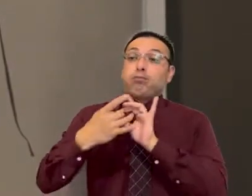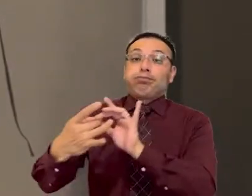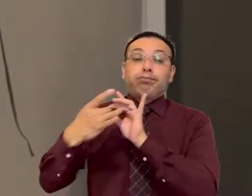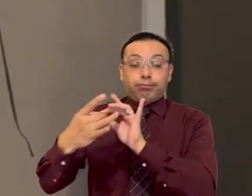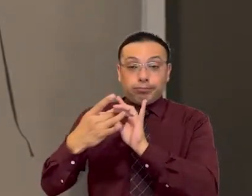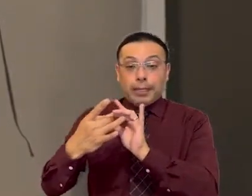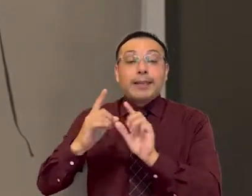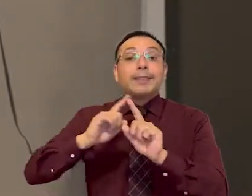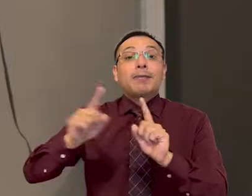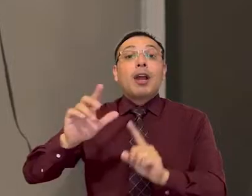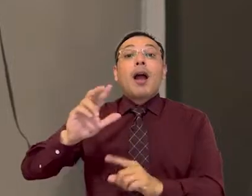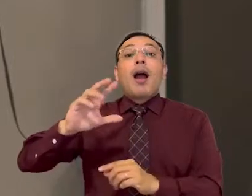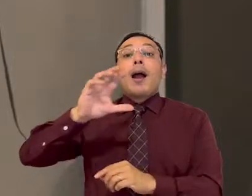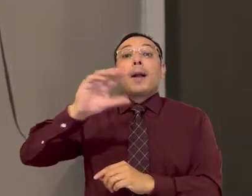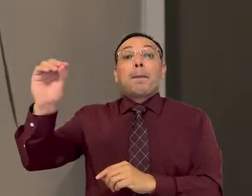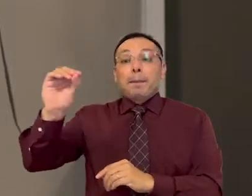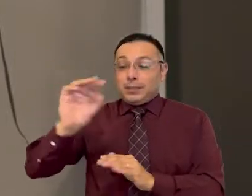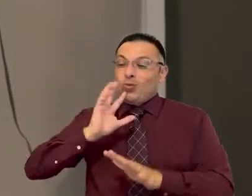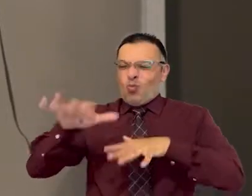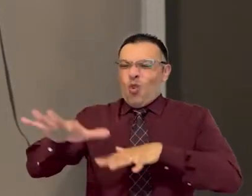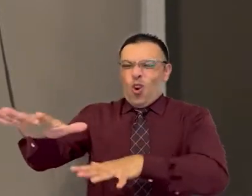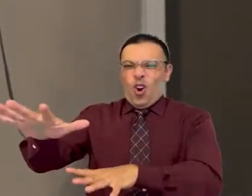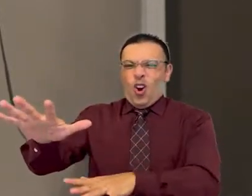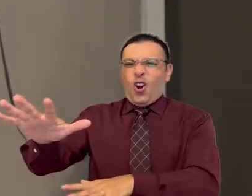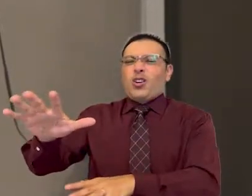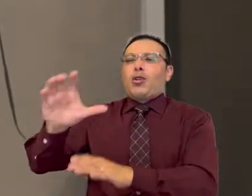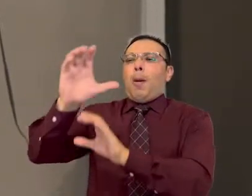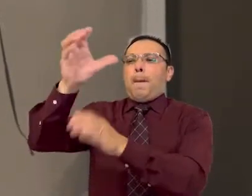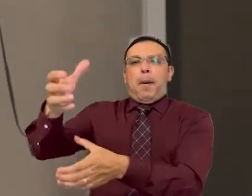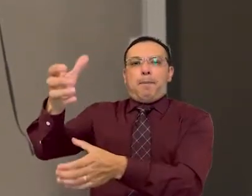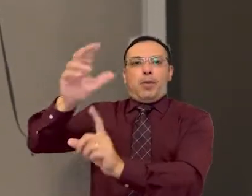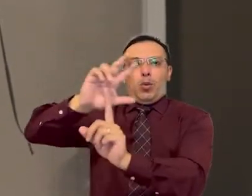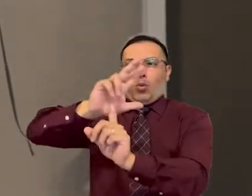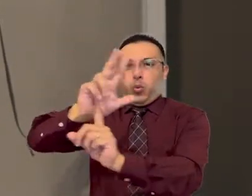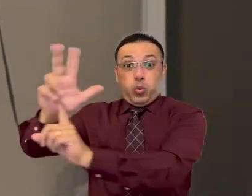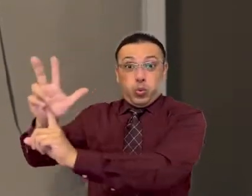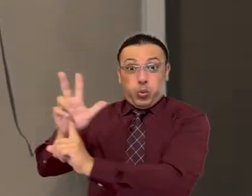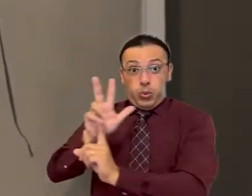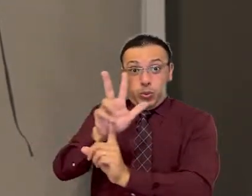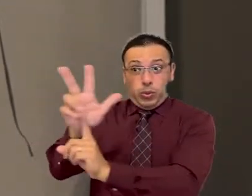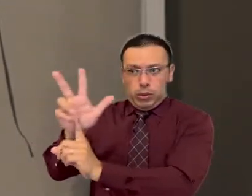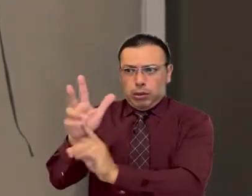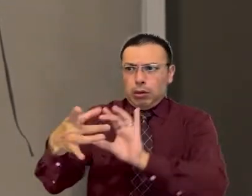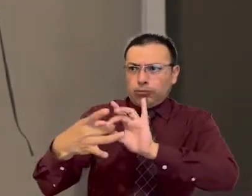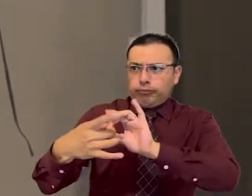wind companies to better understand and mitigate the risks or